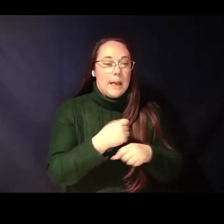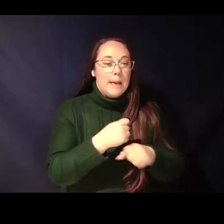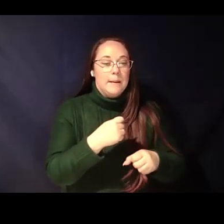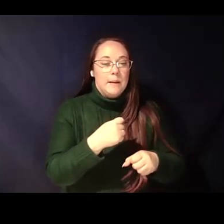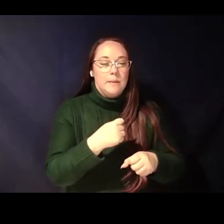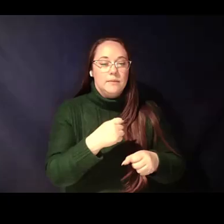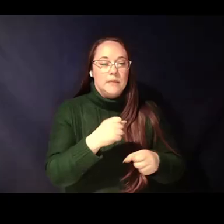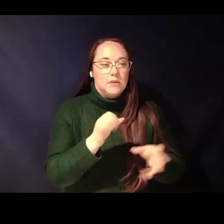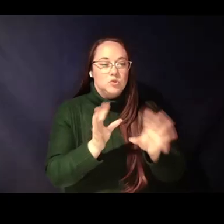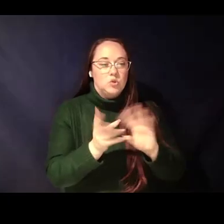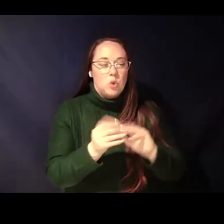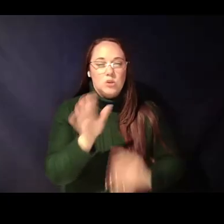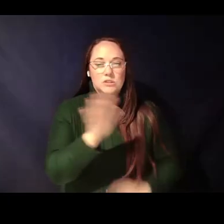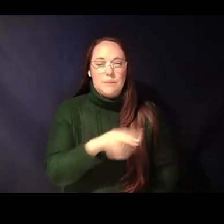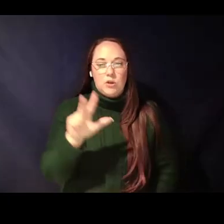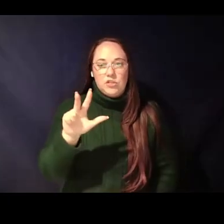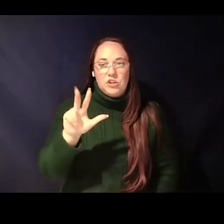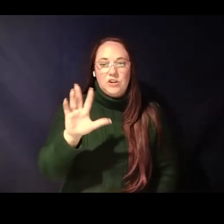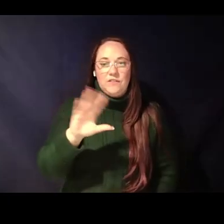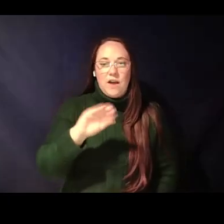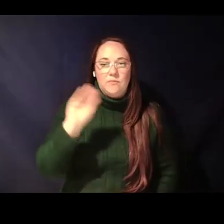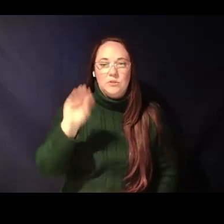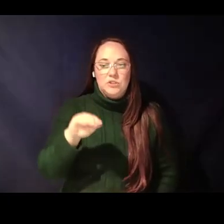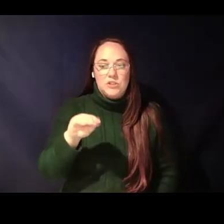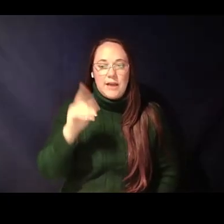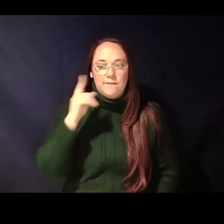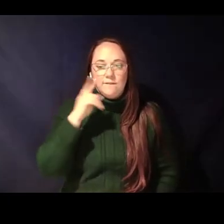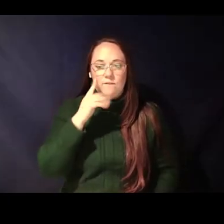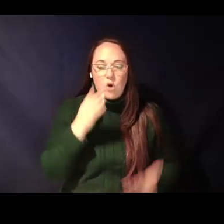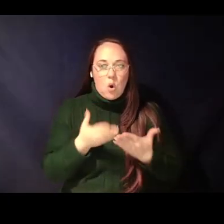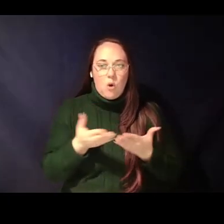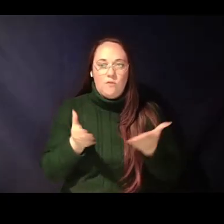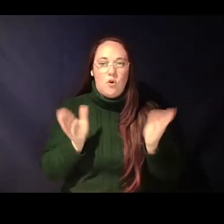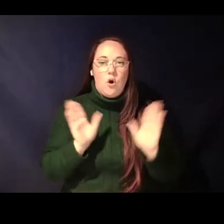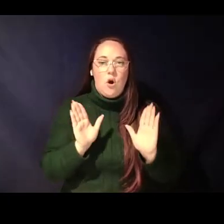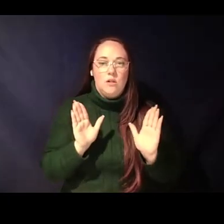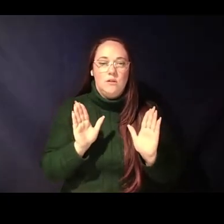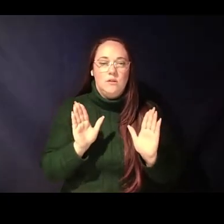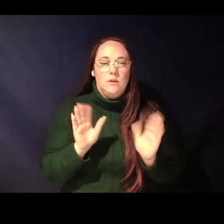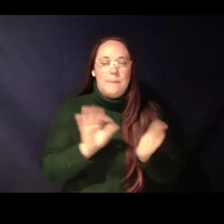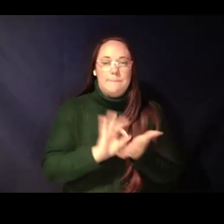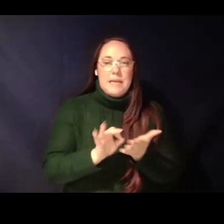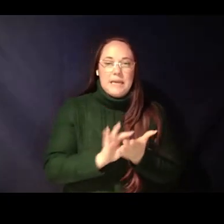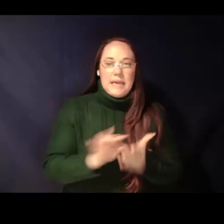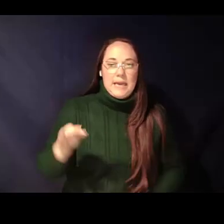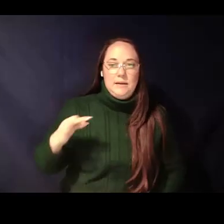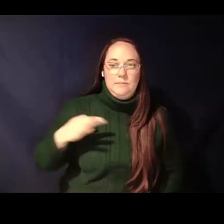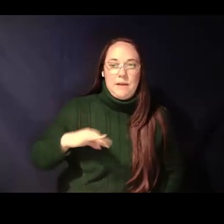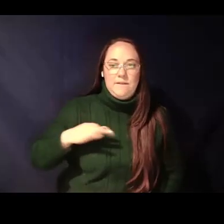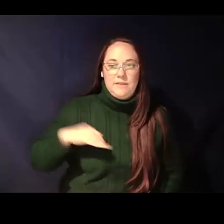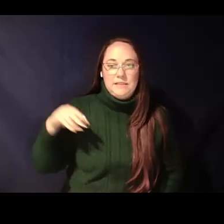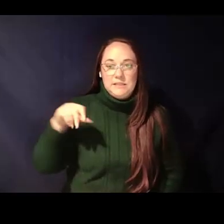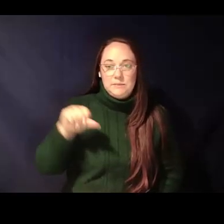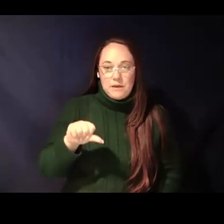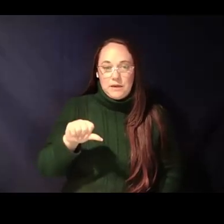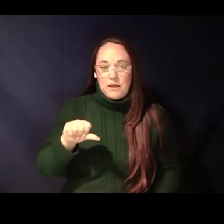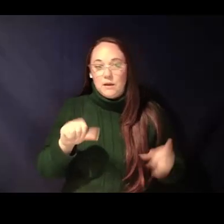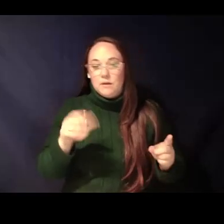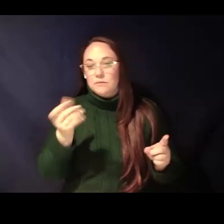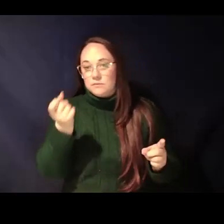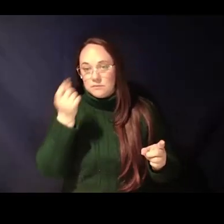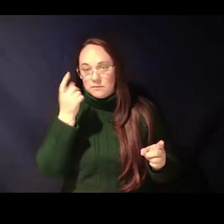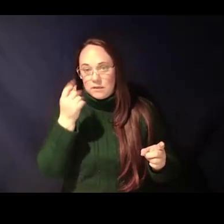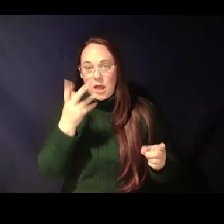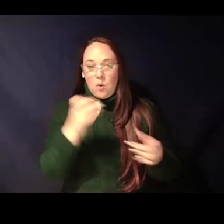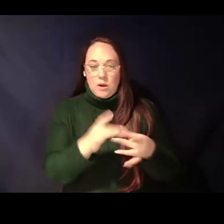comprises 35% of overall Colorado Medicaid benefit spending. This, I want to note here, and I'll